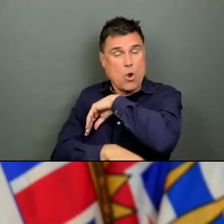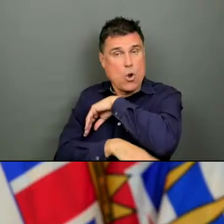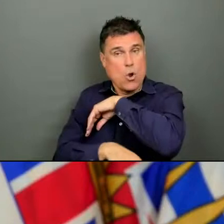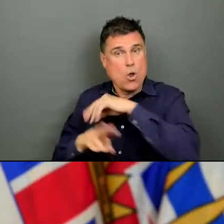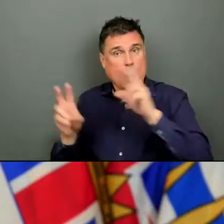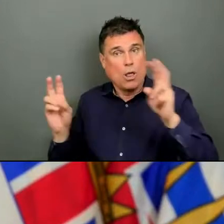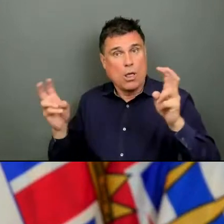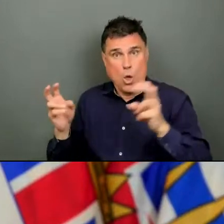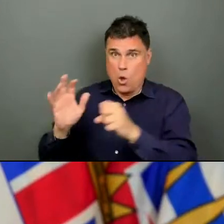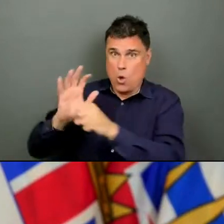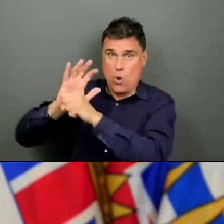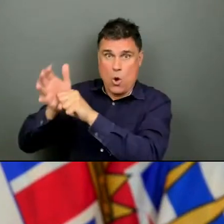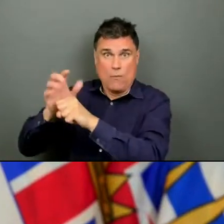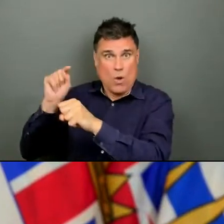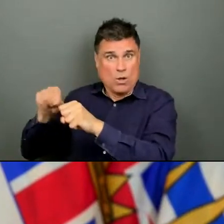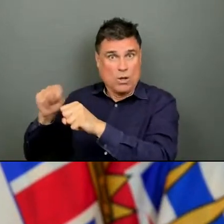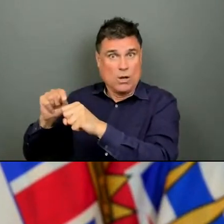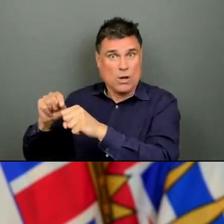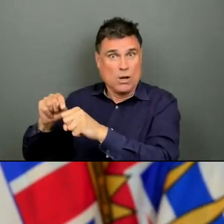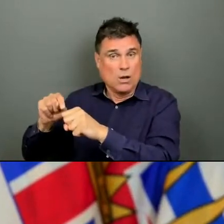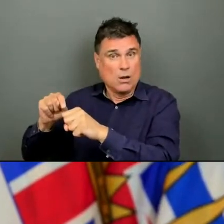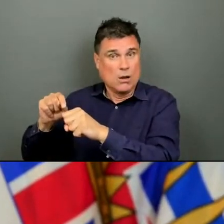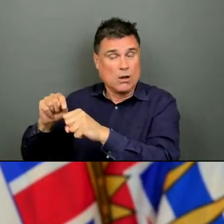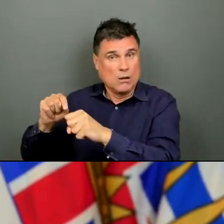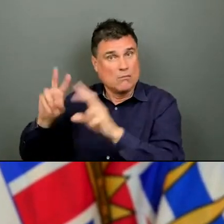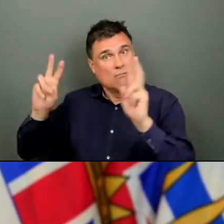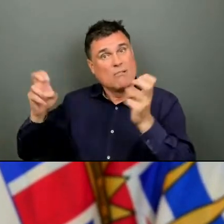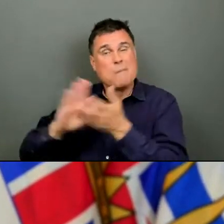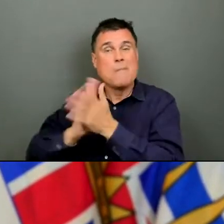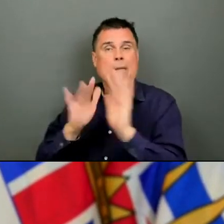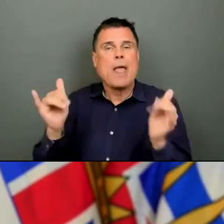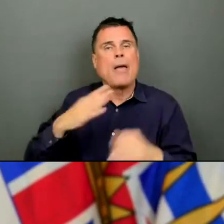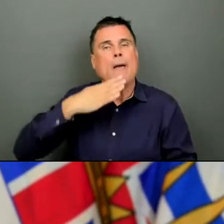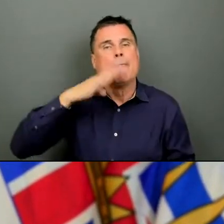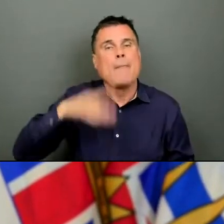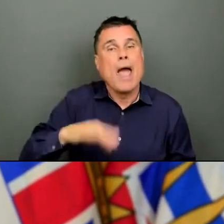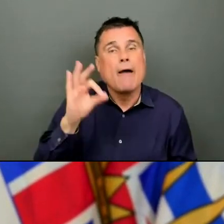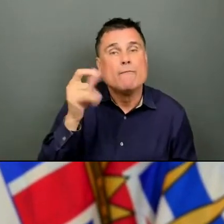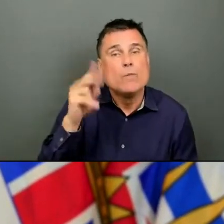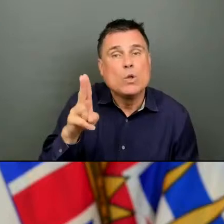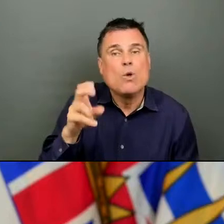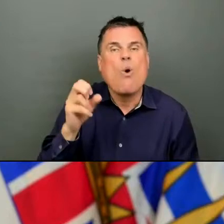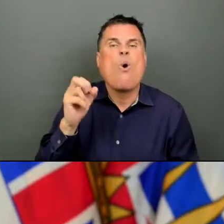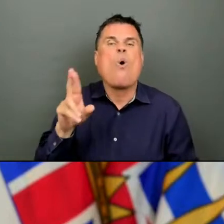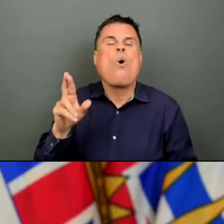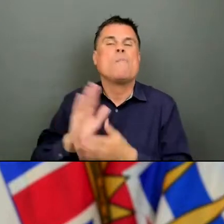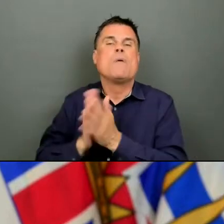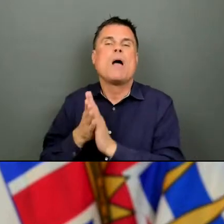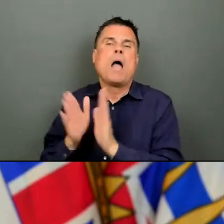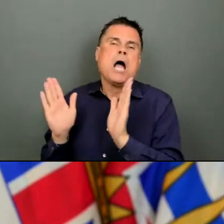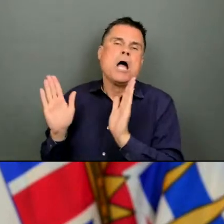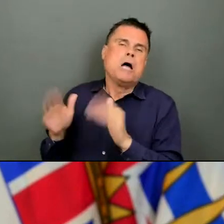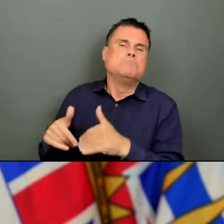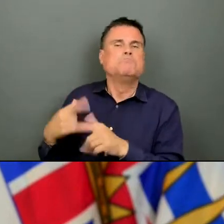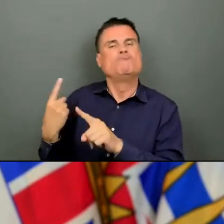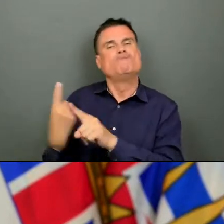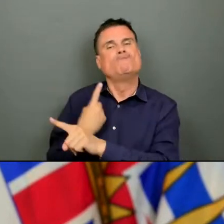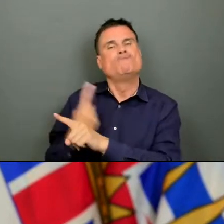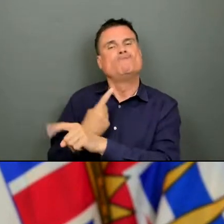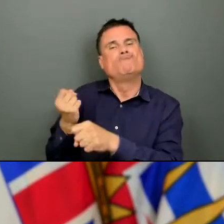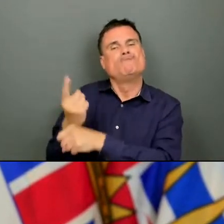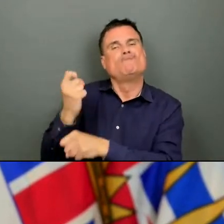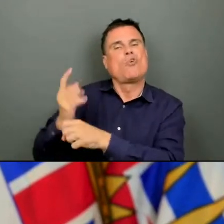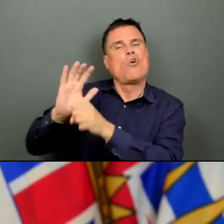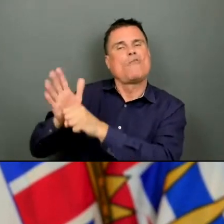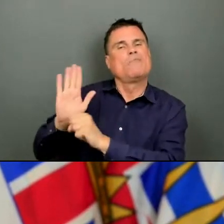it will be milder. So we need to be prepared for all eventualities, and that is the work that we're doing now, and it